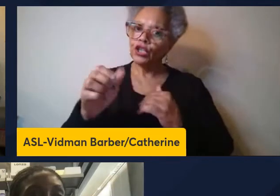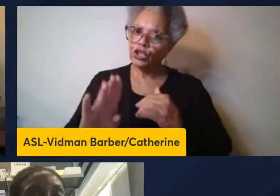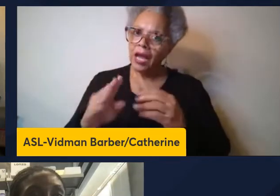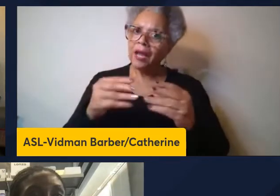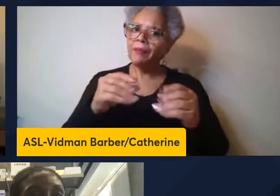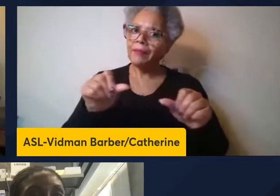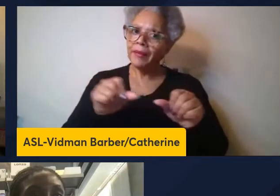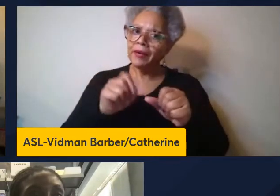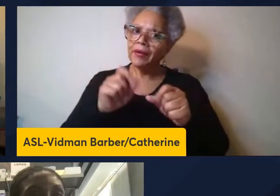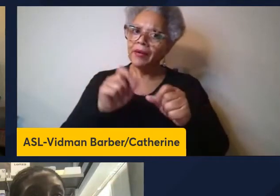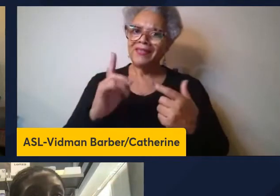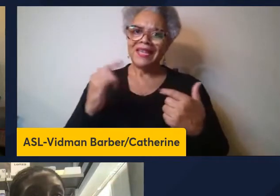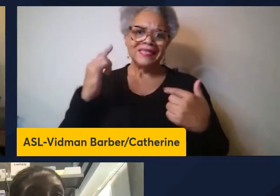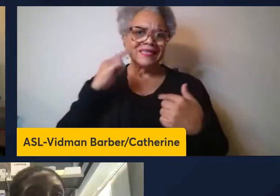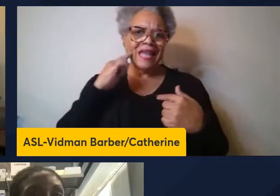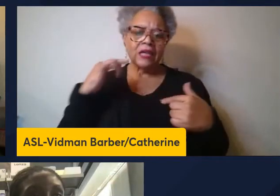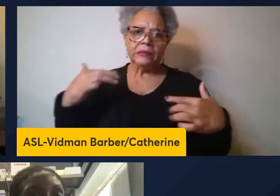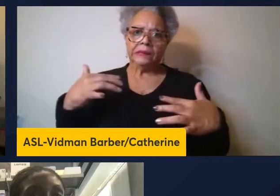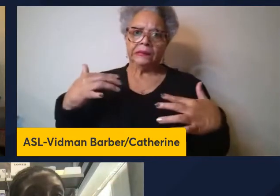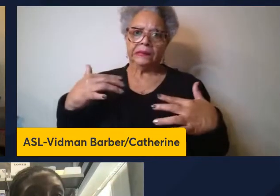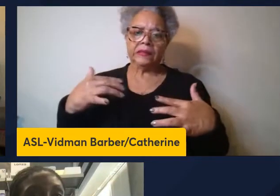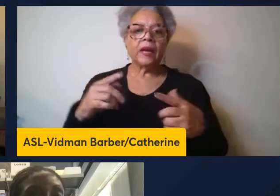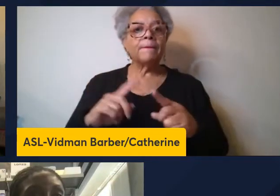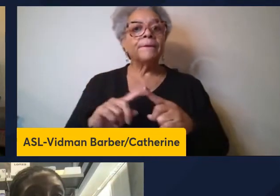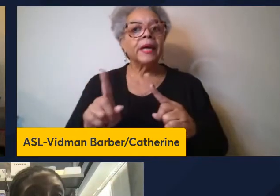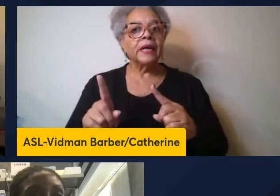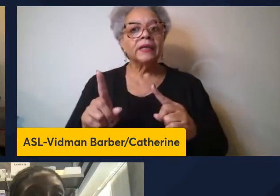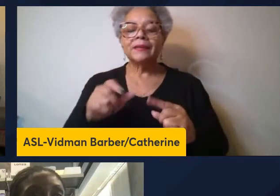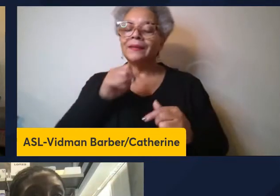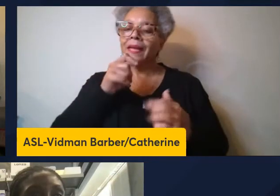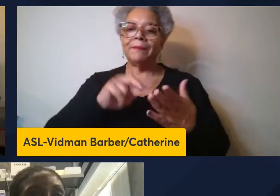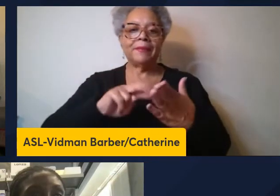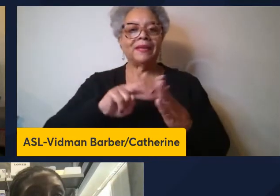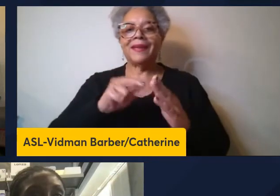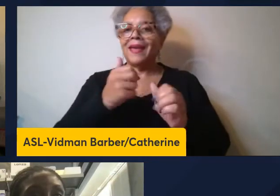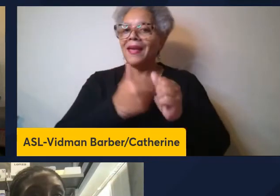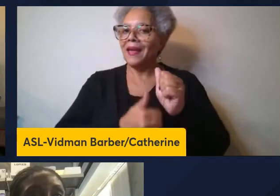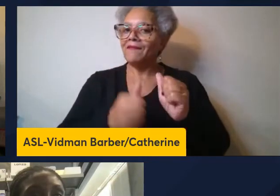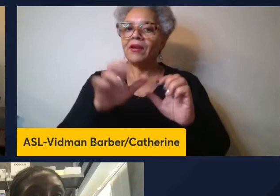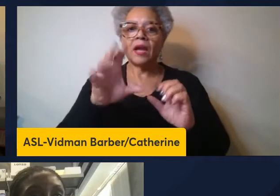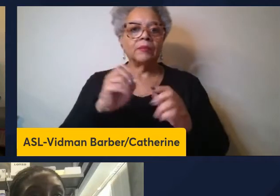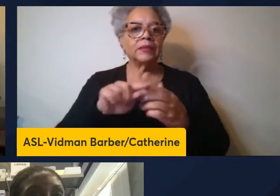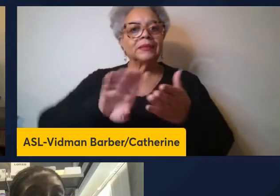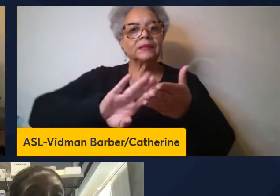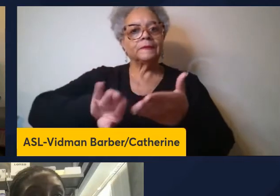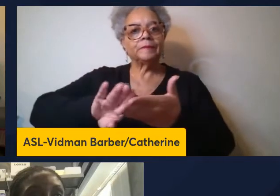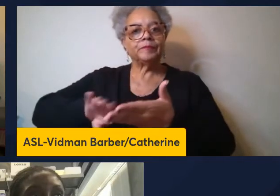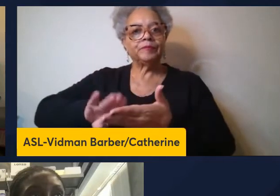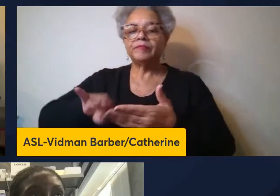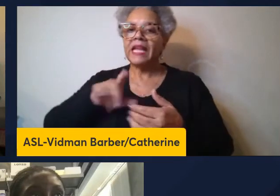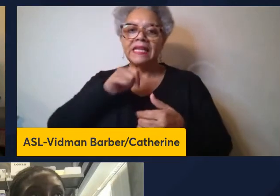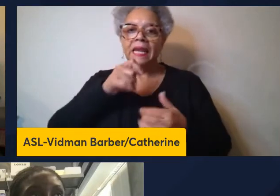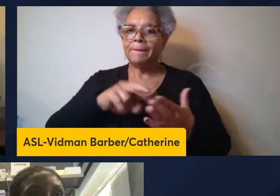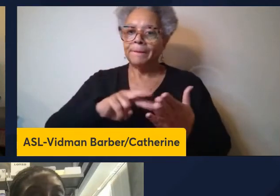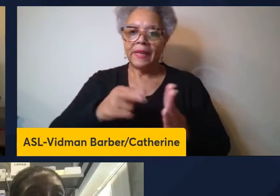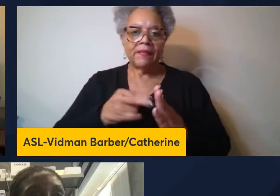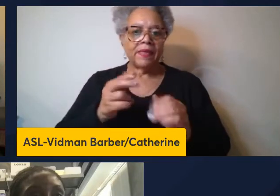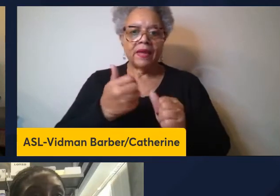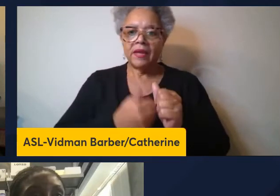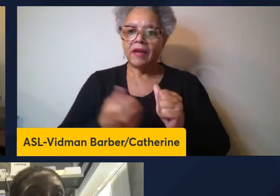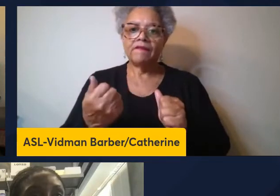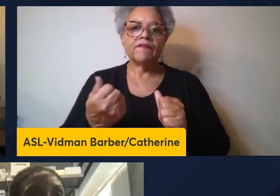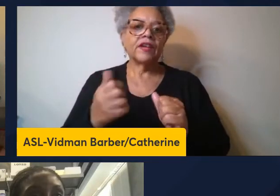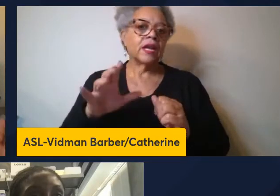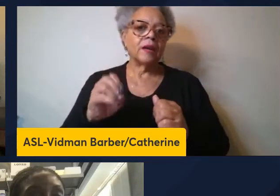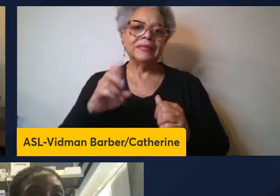that sounds a little scary. But it doesn't mean that every company is laying off. It doesn't mean that every company is,